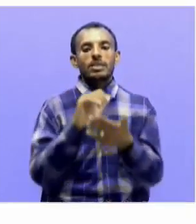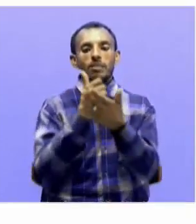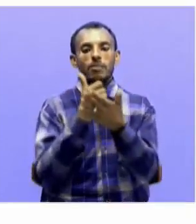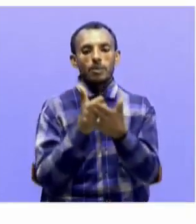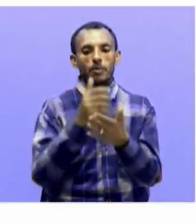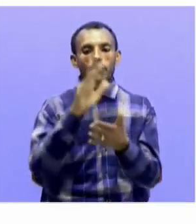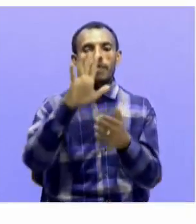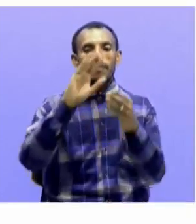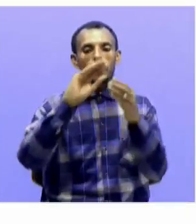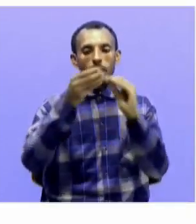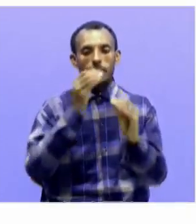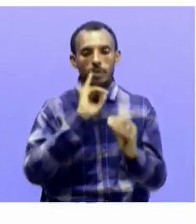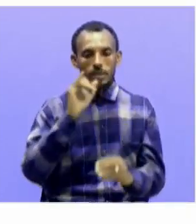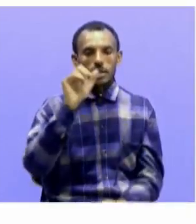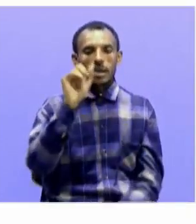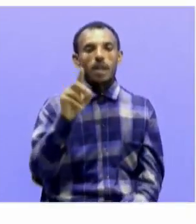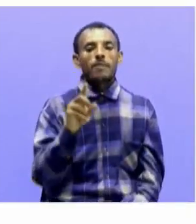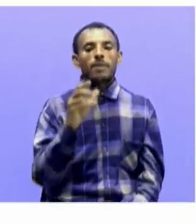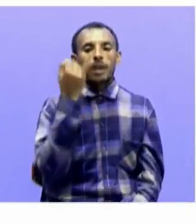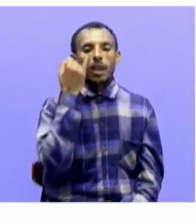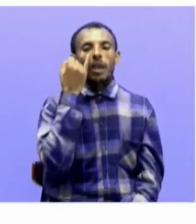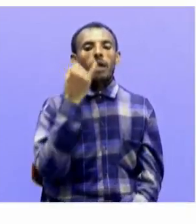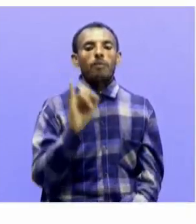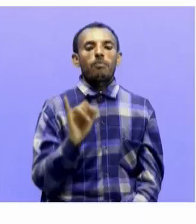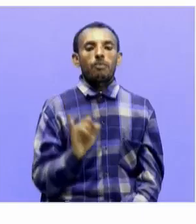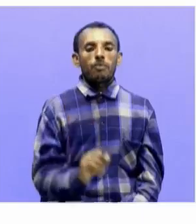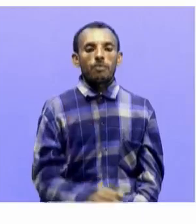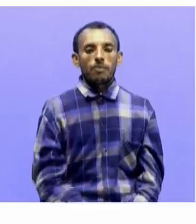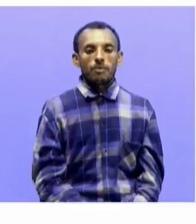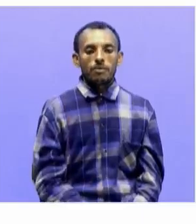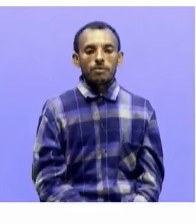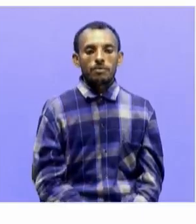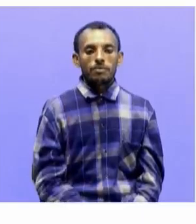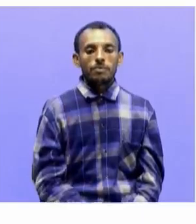11. If